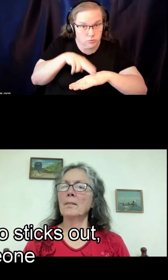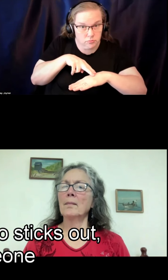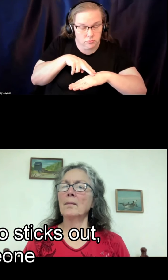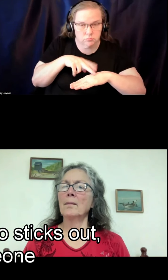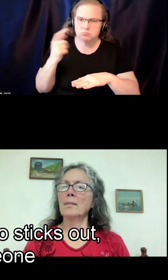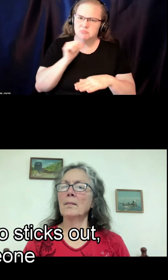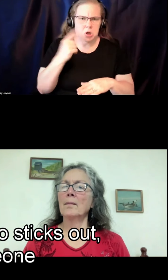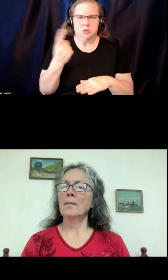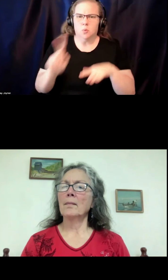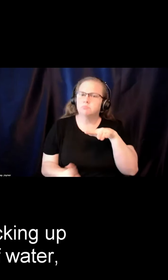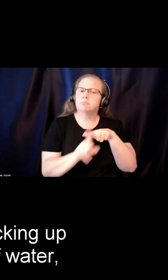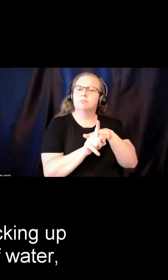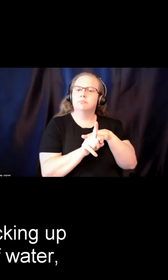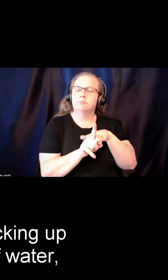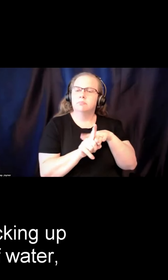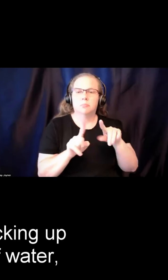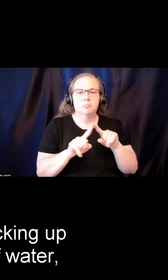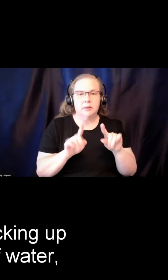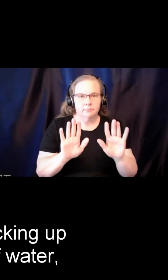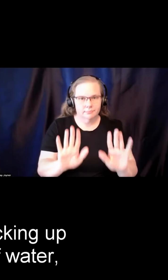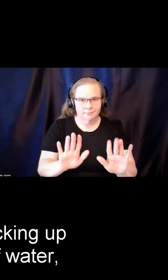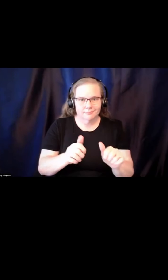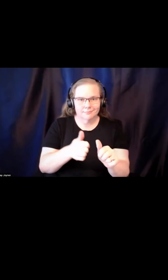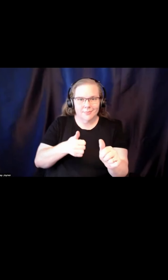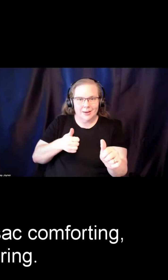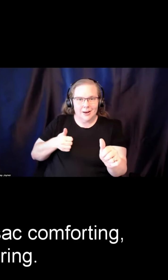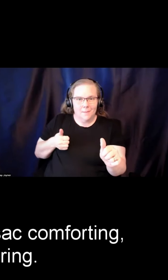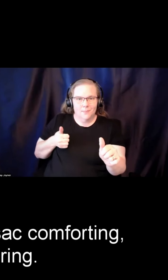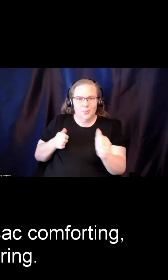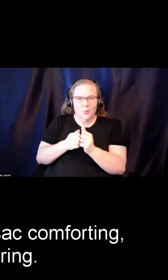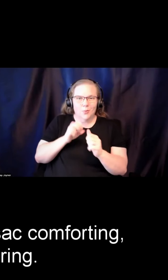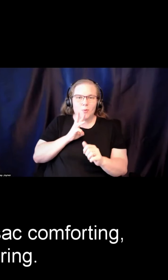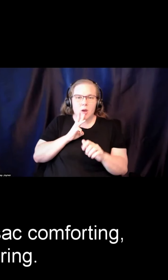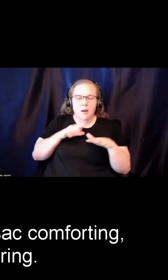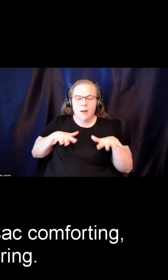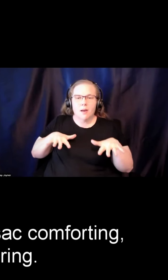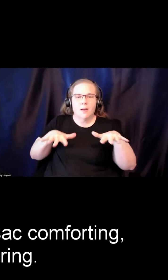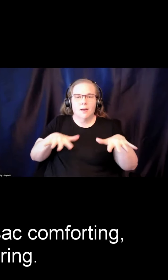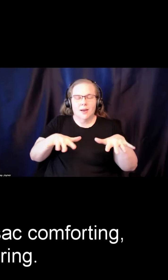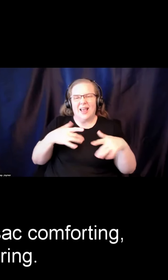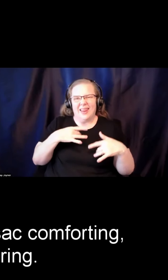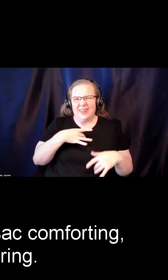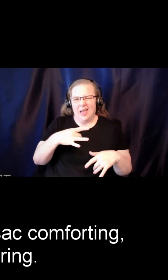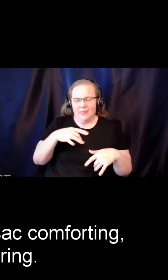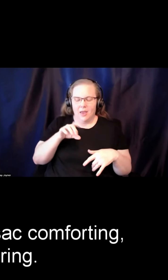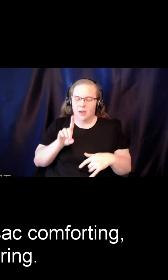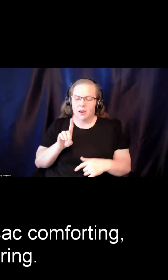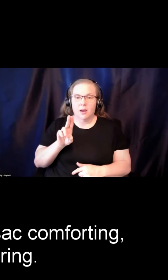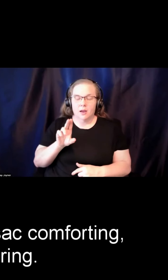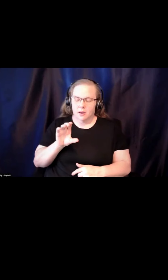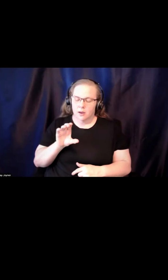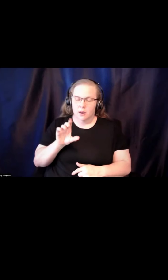sticks out, but someone who likes backing up to a body of water, who finds a cul-de-sac comforting,